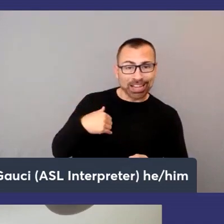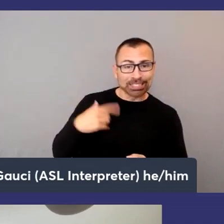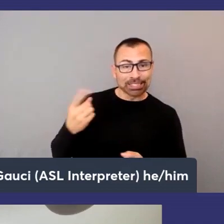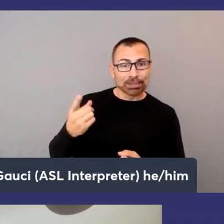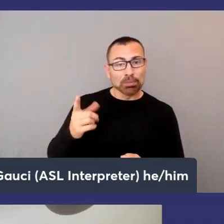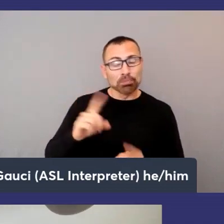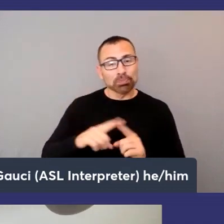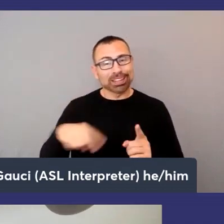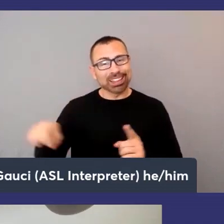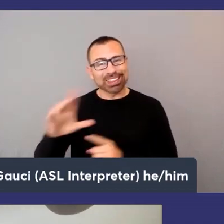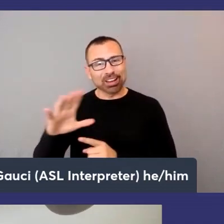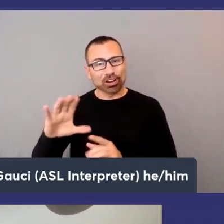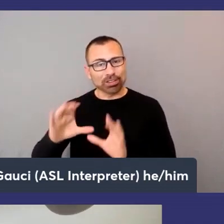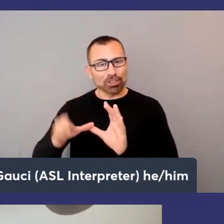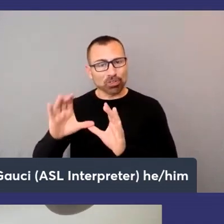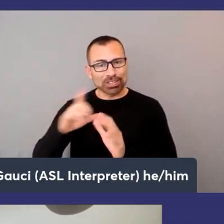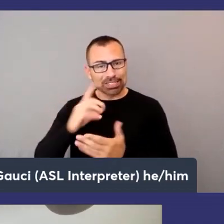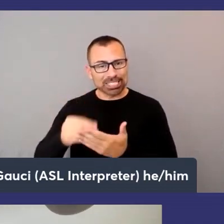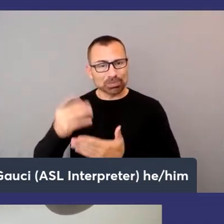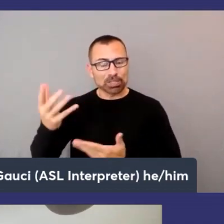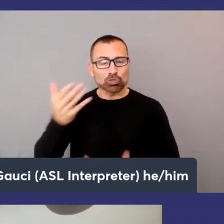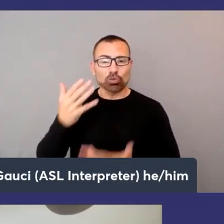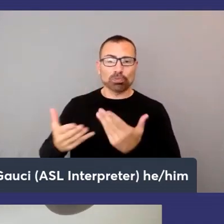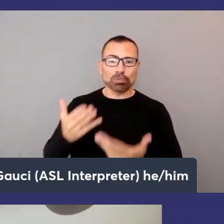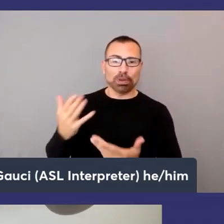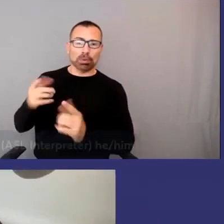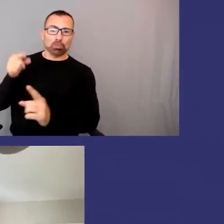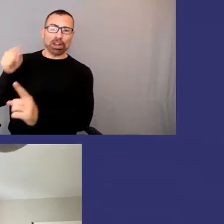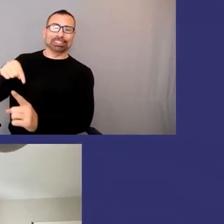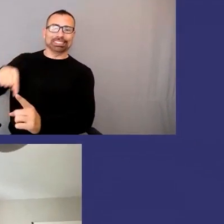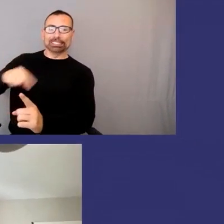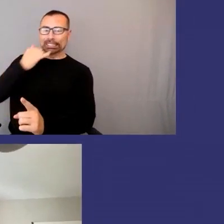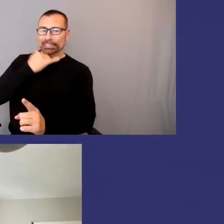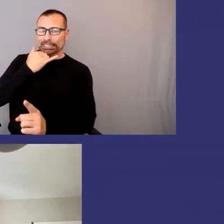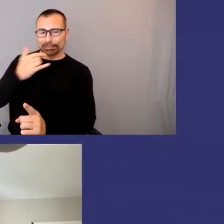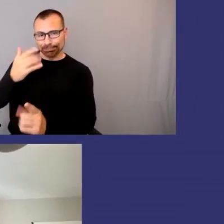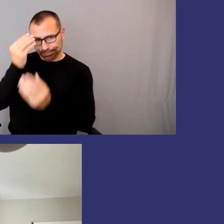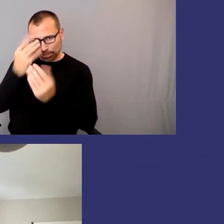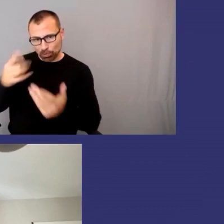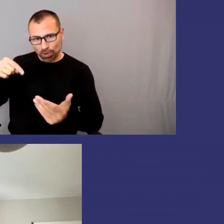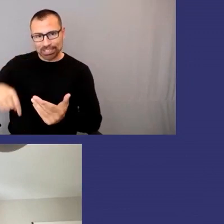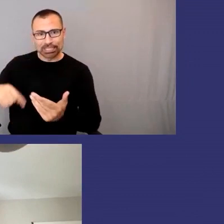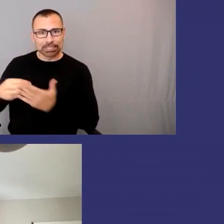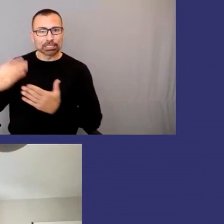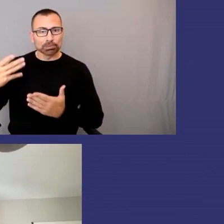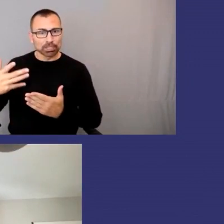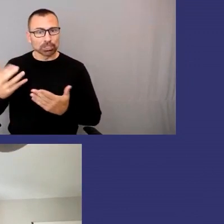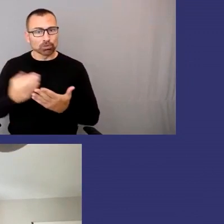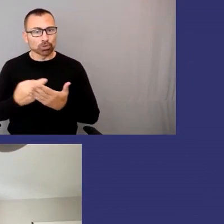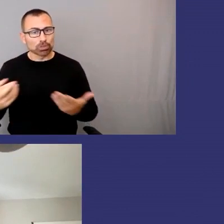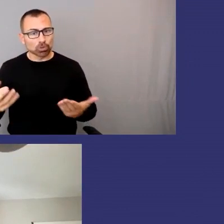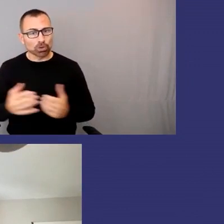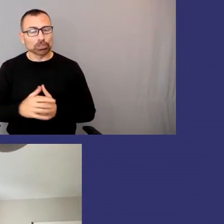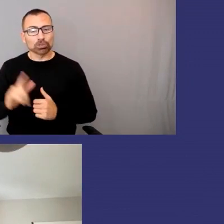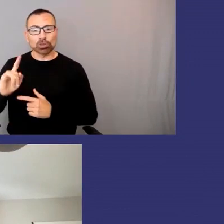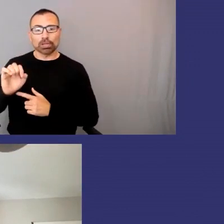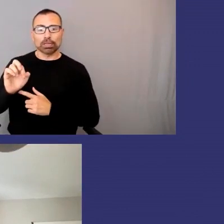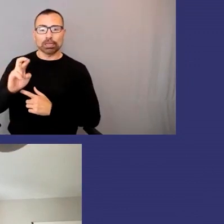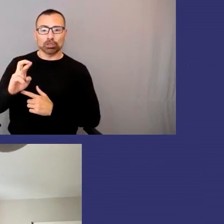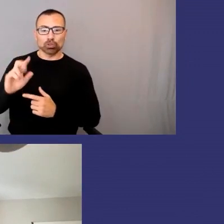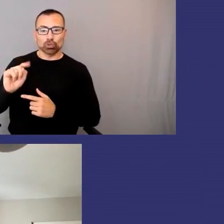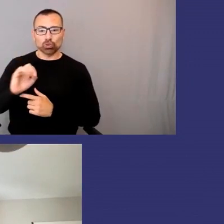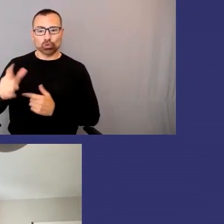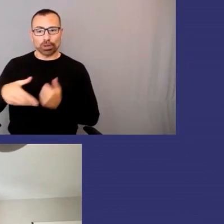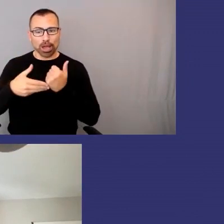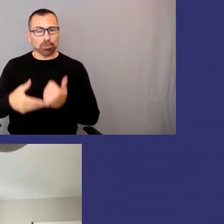different configuration, we should throw them an error message, right? Educating them, hey, maybe this is an expensive resource. So the Linter tool helps you to do that. We